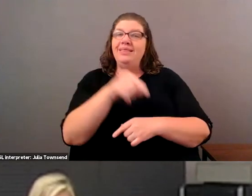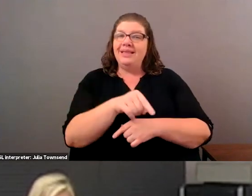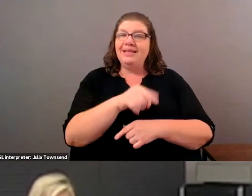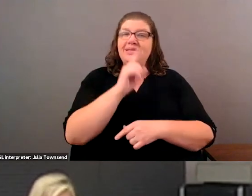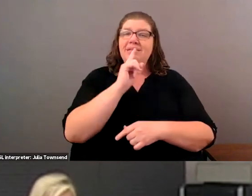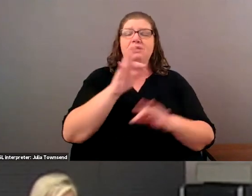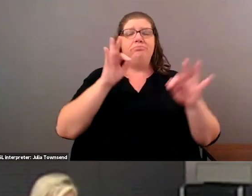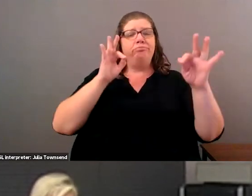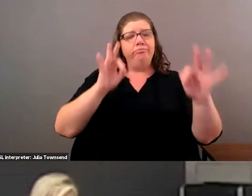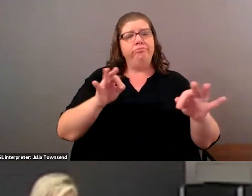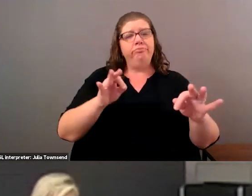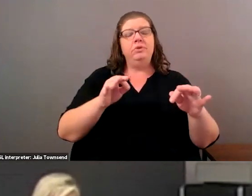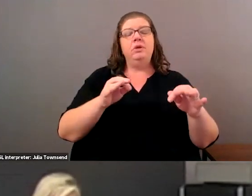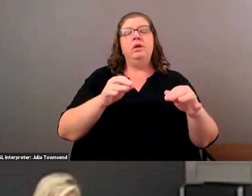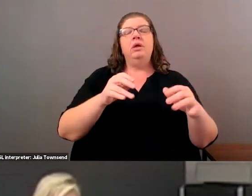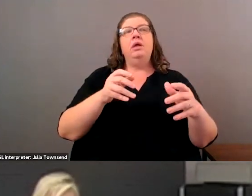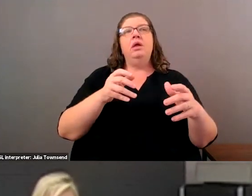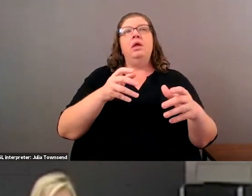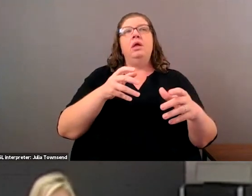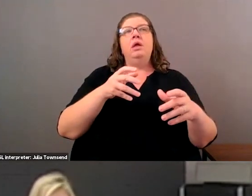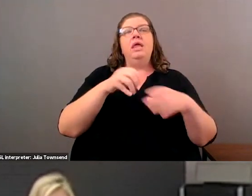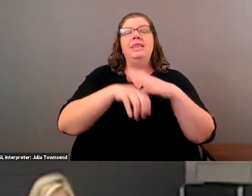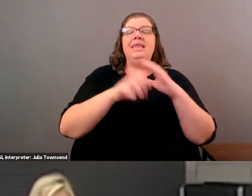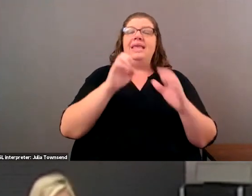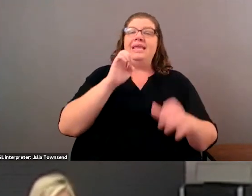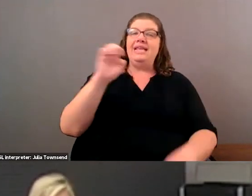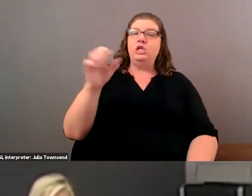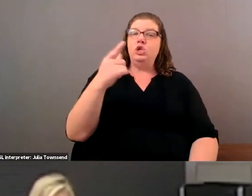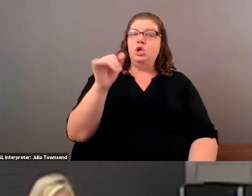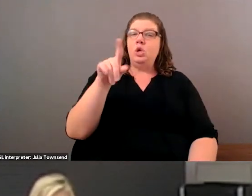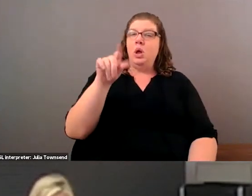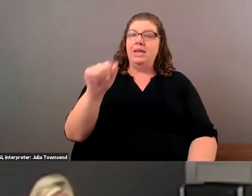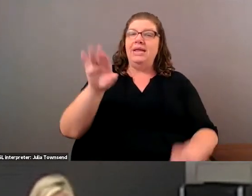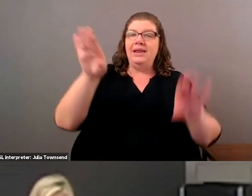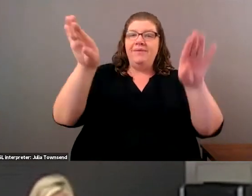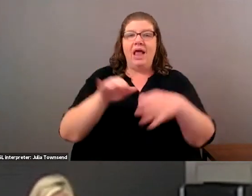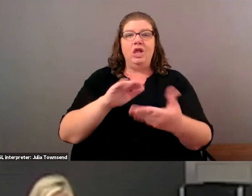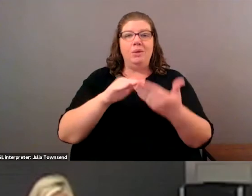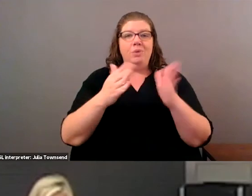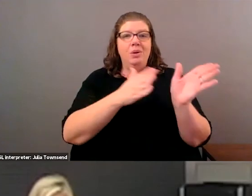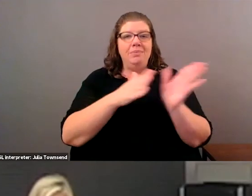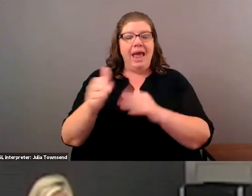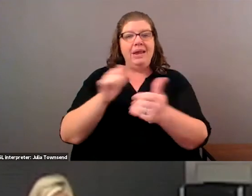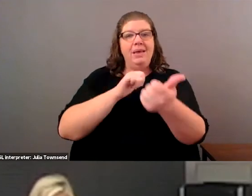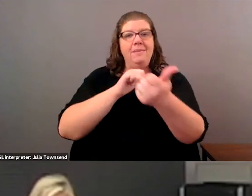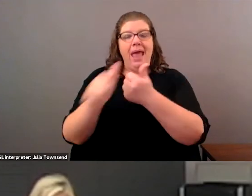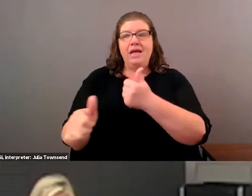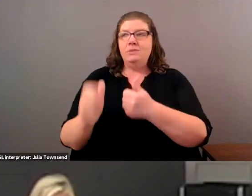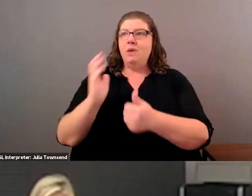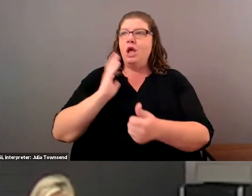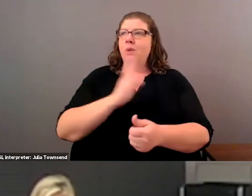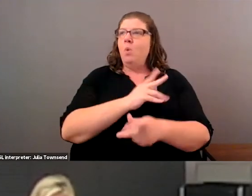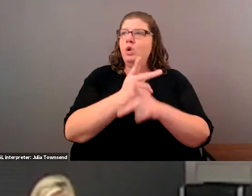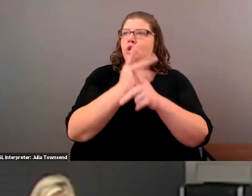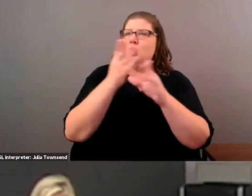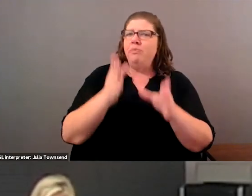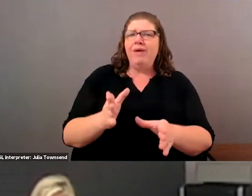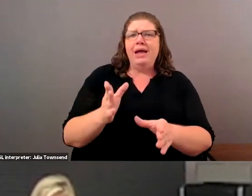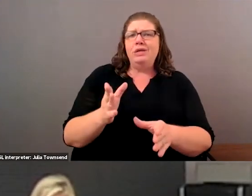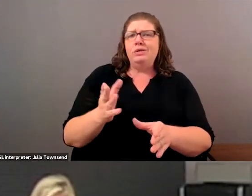within the Eastern Goleta Valley Community Plan, which was passed by the Board of Supervisors, I believe, at least